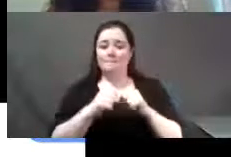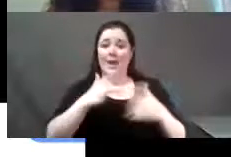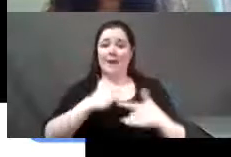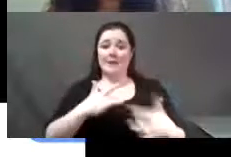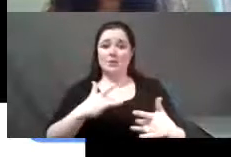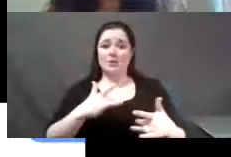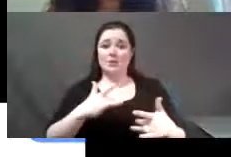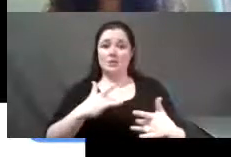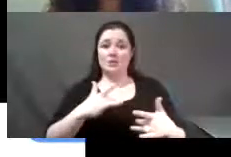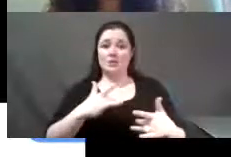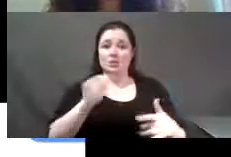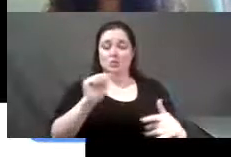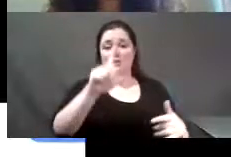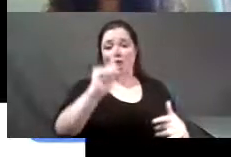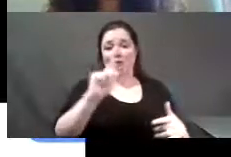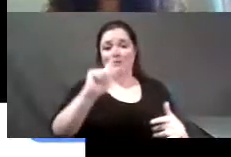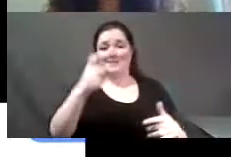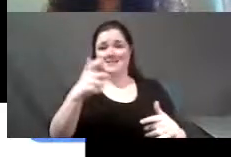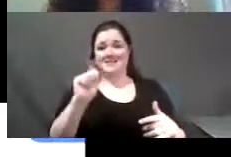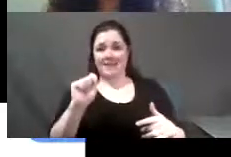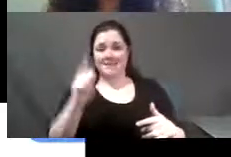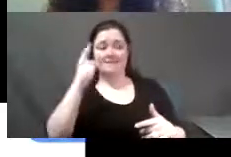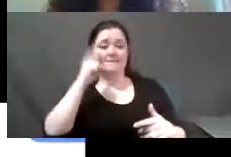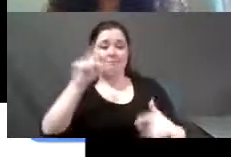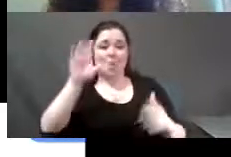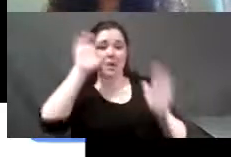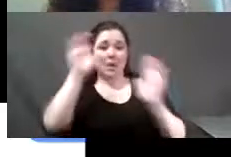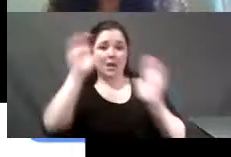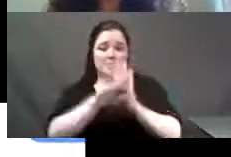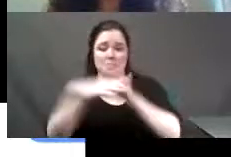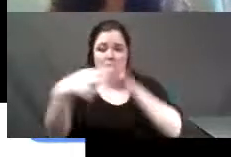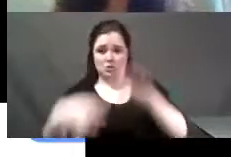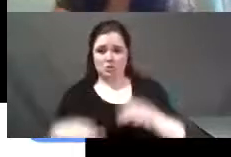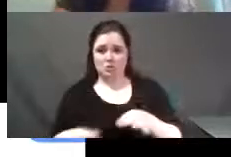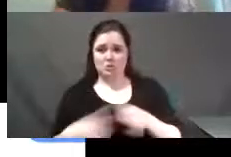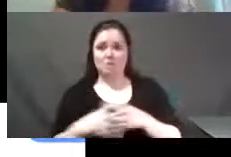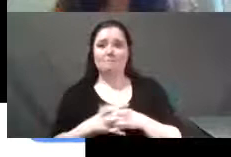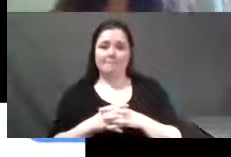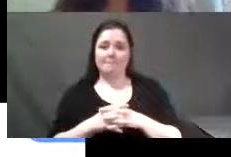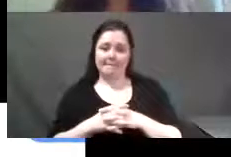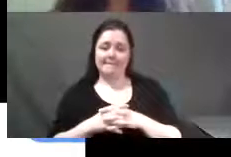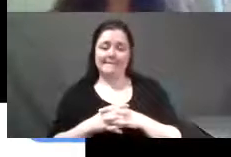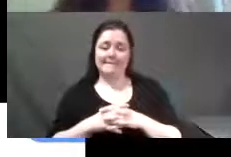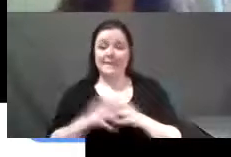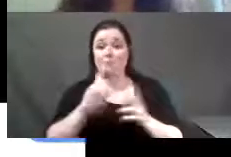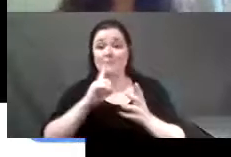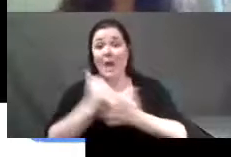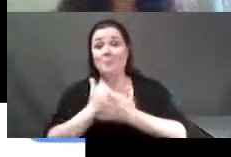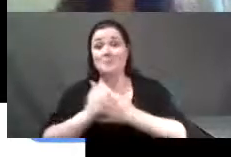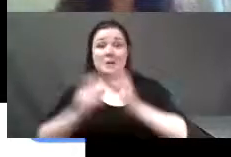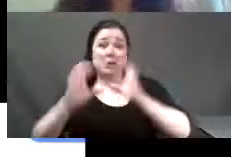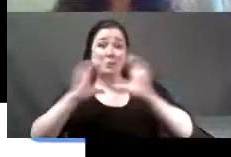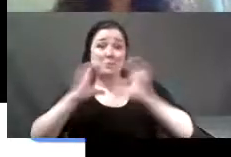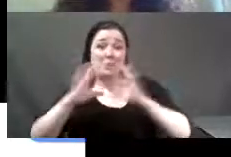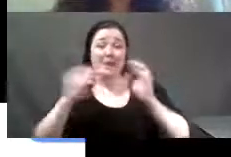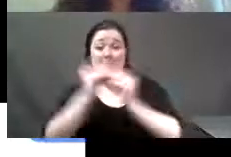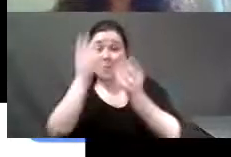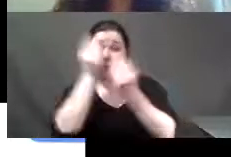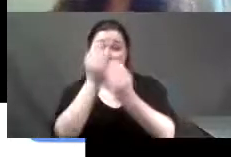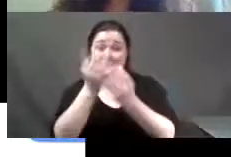alternative text or image descriptions to describe that as well. And that actually helps me communicate more information per